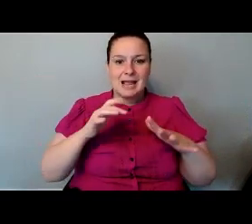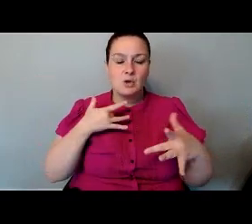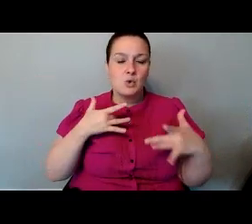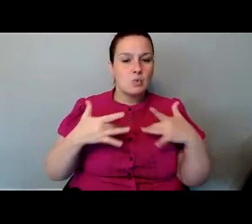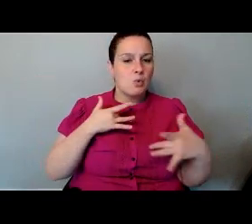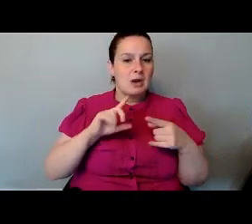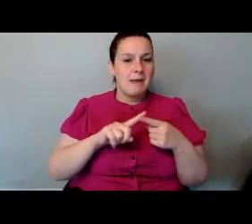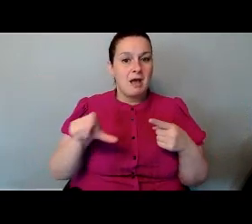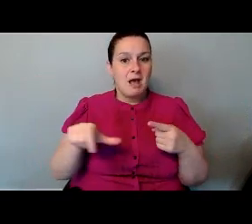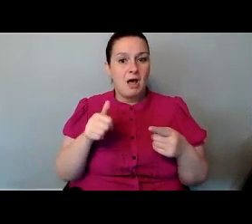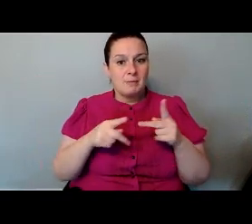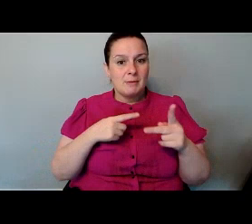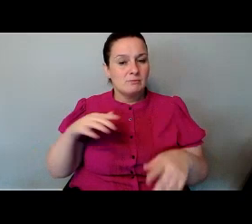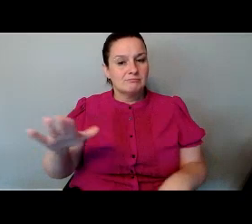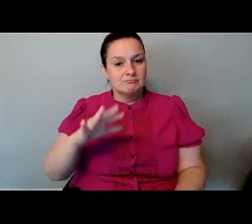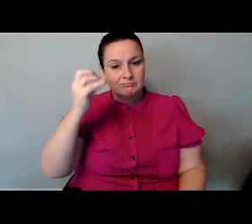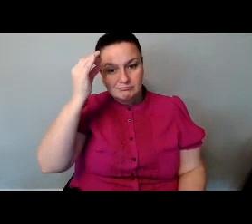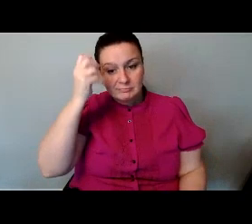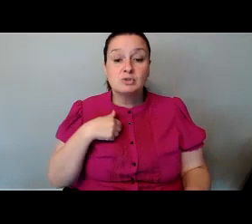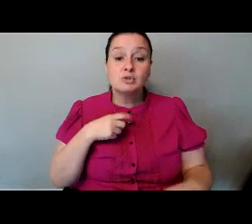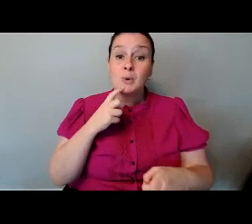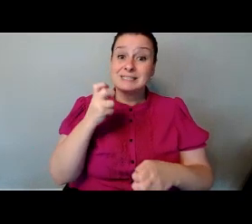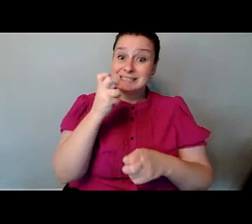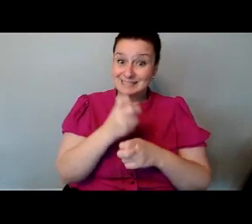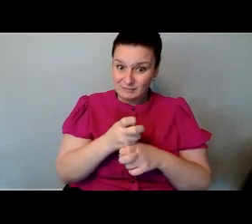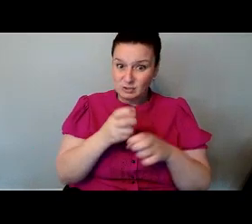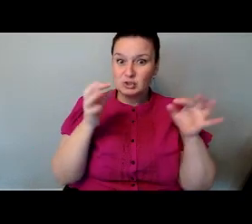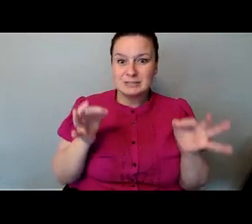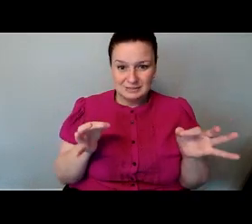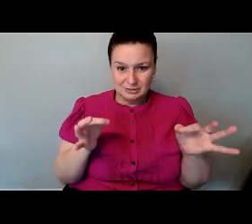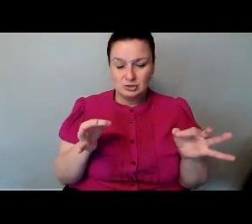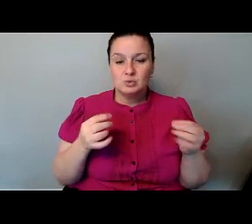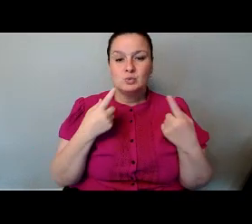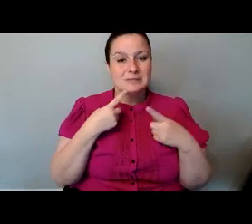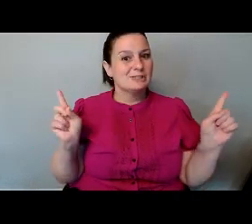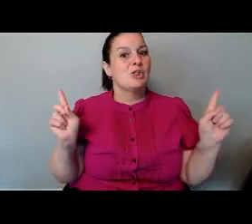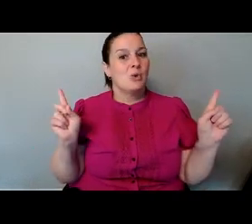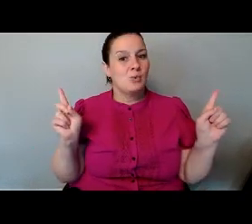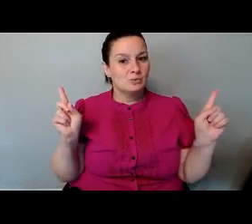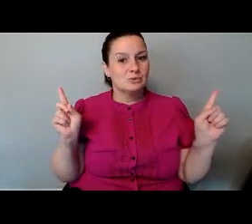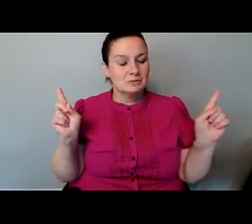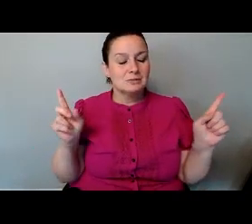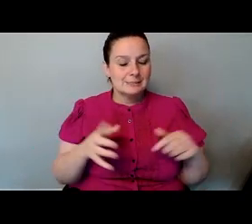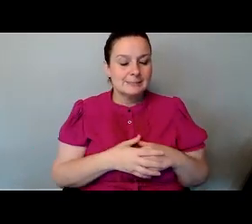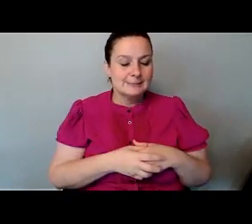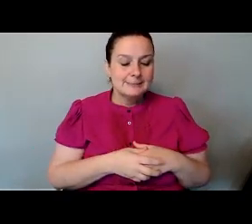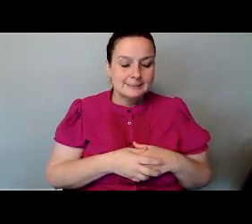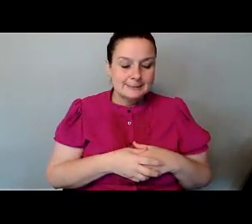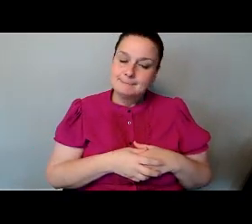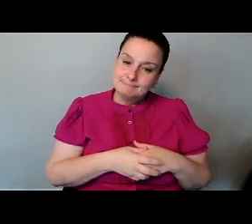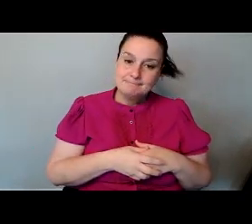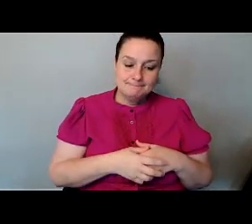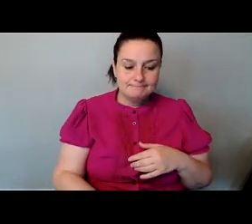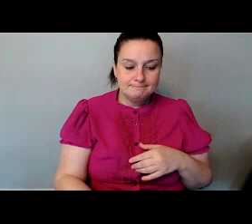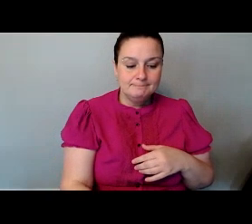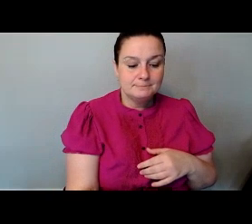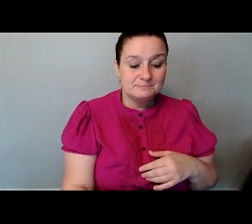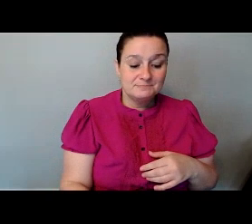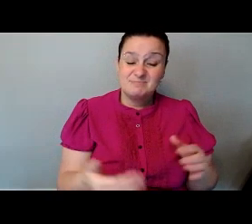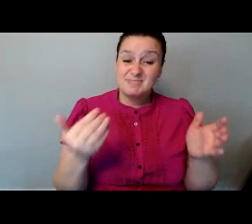think. So it is a very difficult decision to disclose. And so again, it's something that's